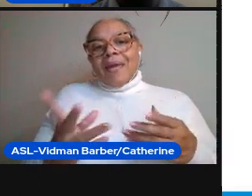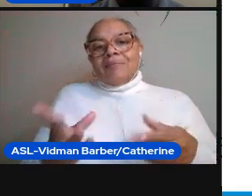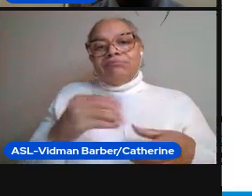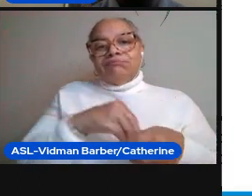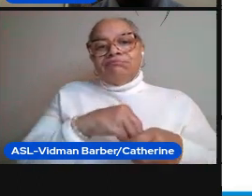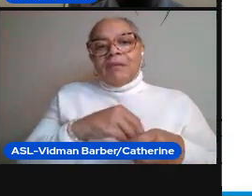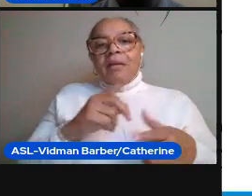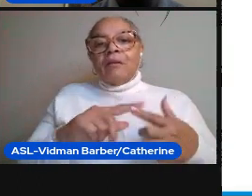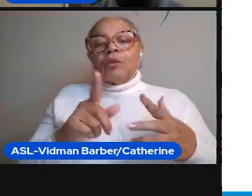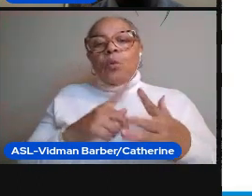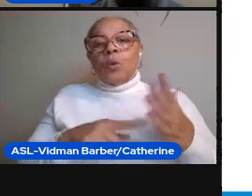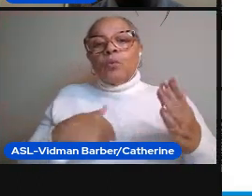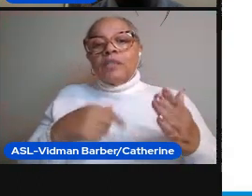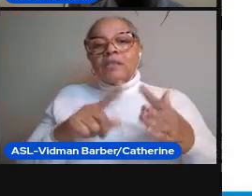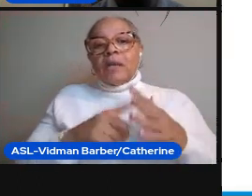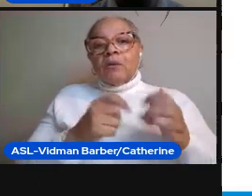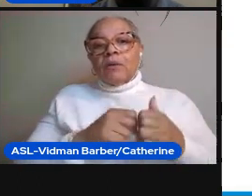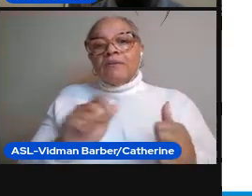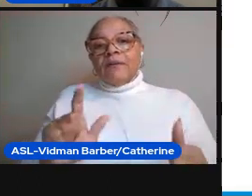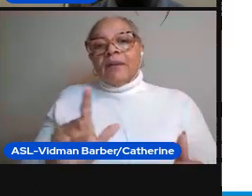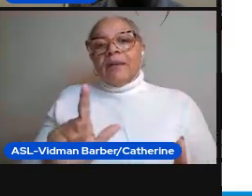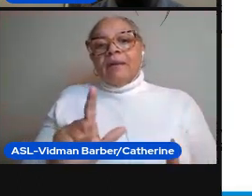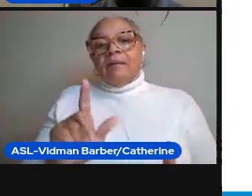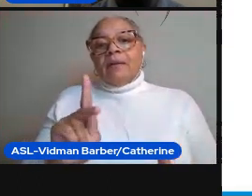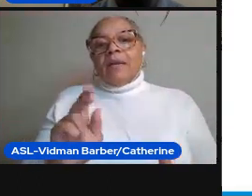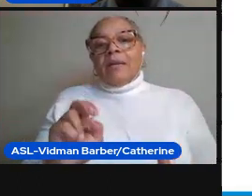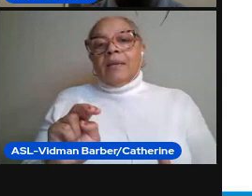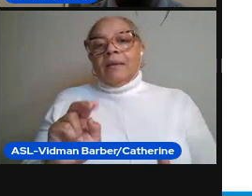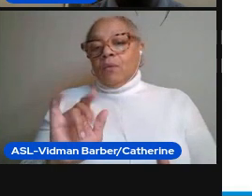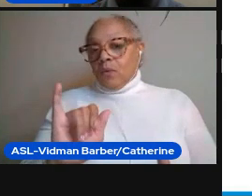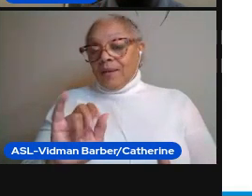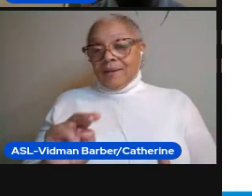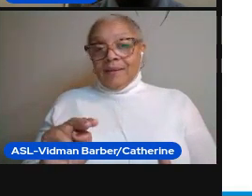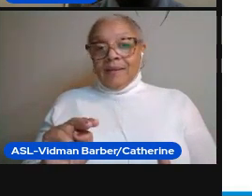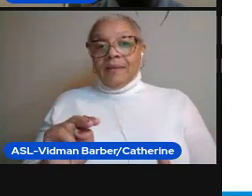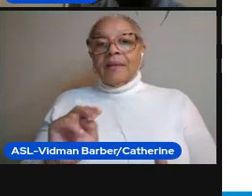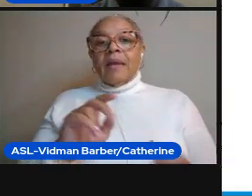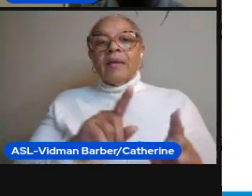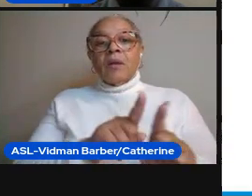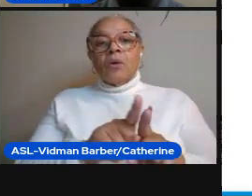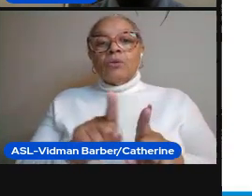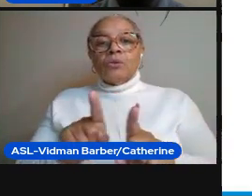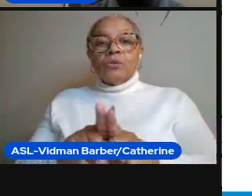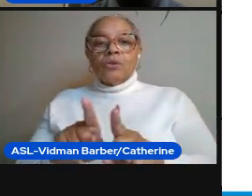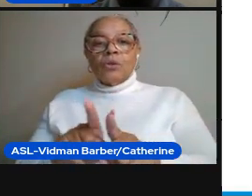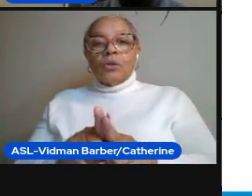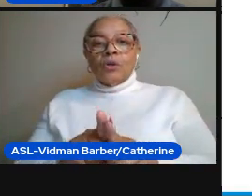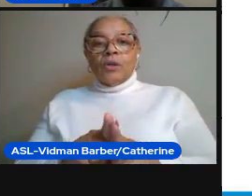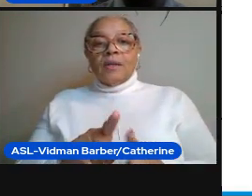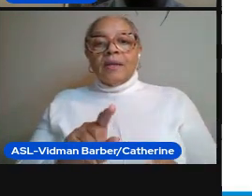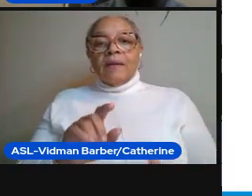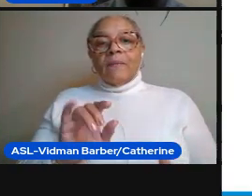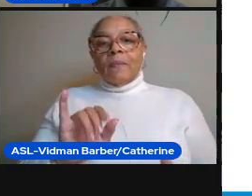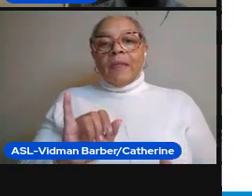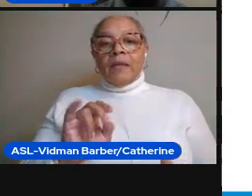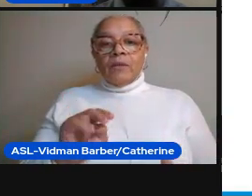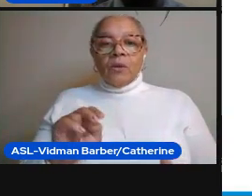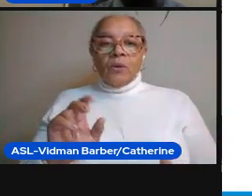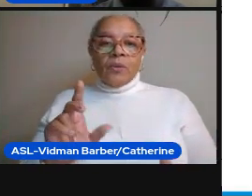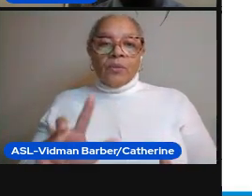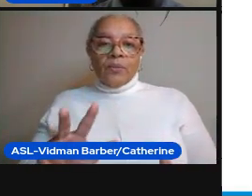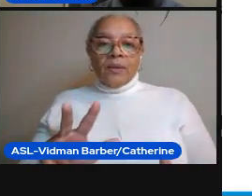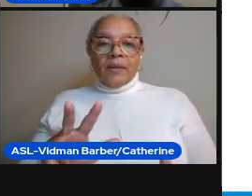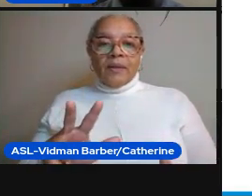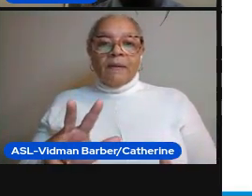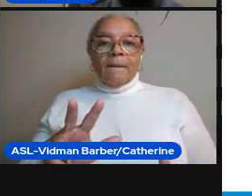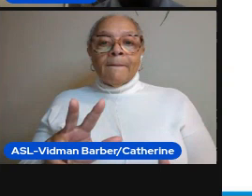is L-carnitine and also indole-3 aldehyde. So we treat